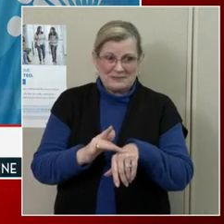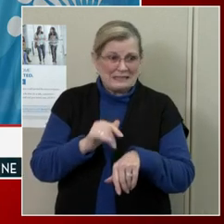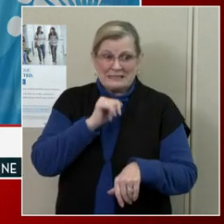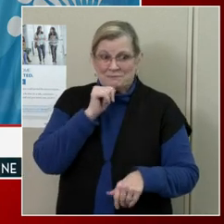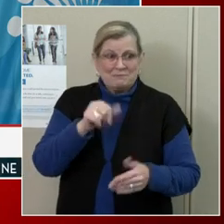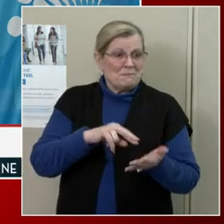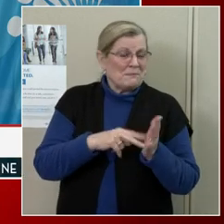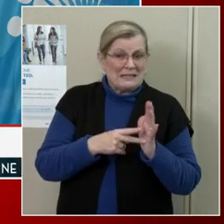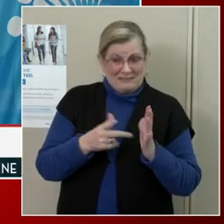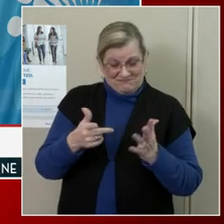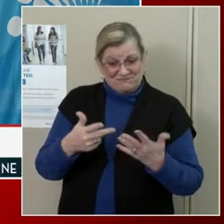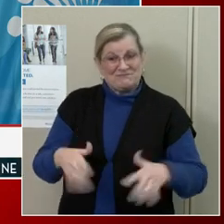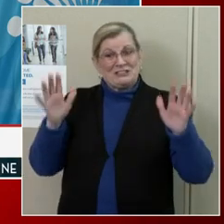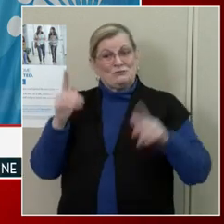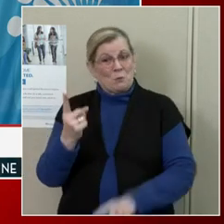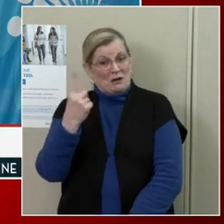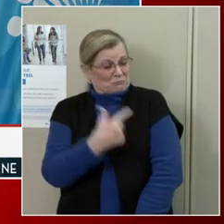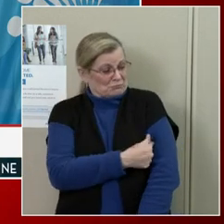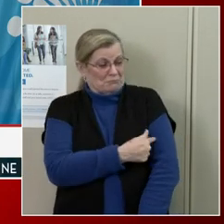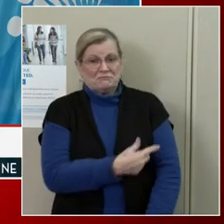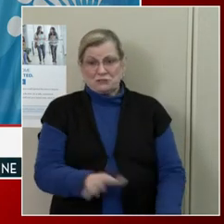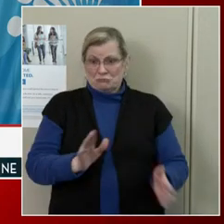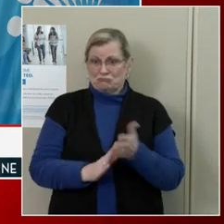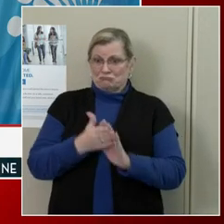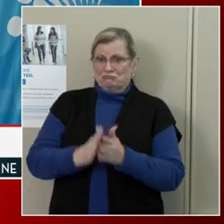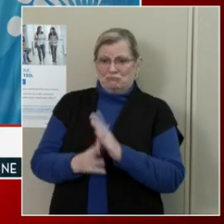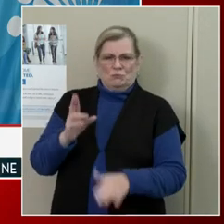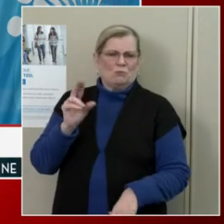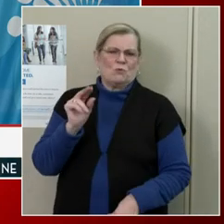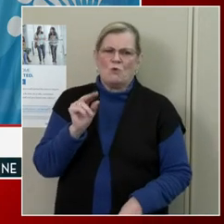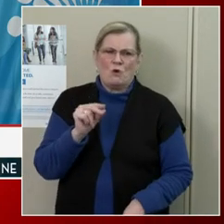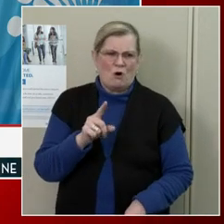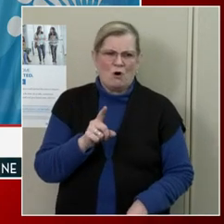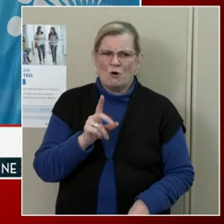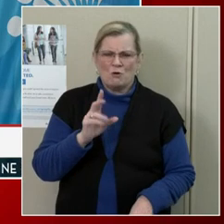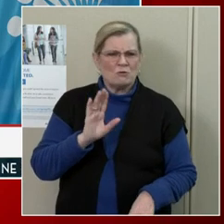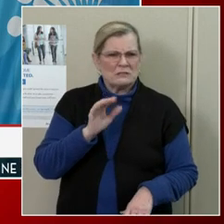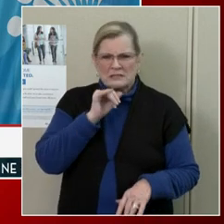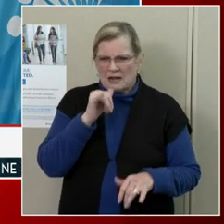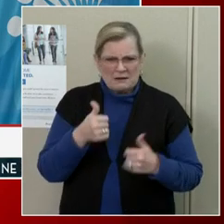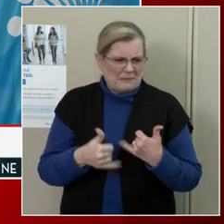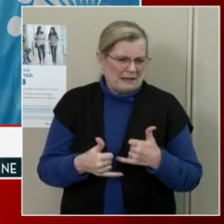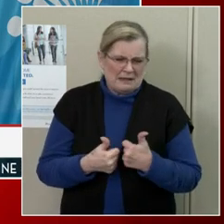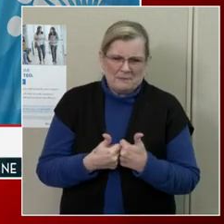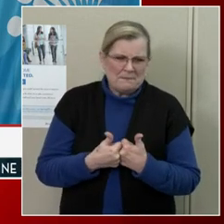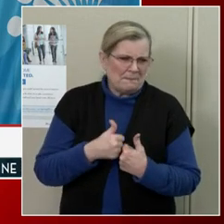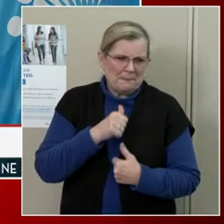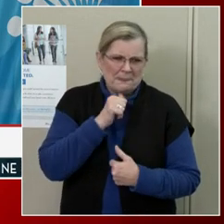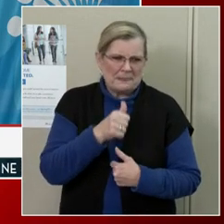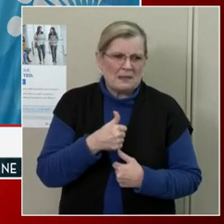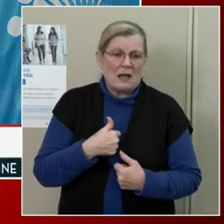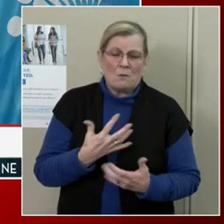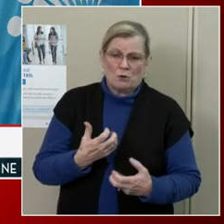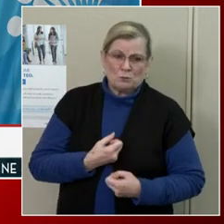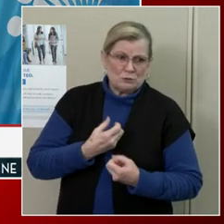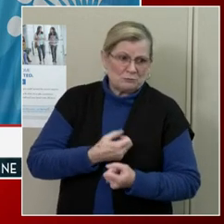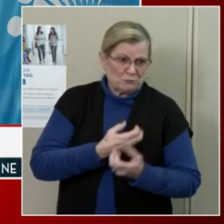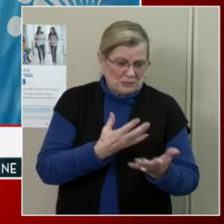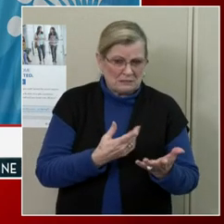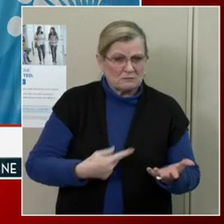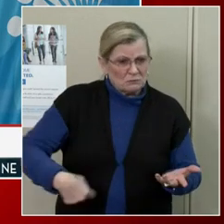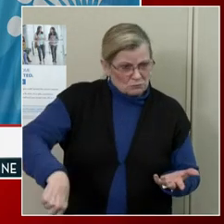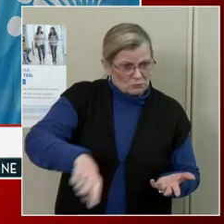game. And so what we're doing here today is expressing to you all what we believe to be a safe and